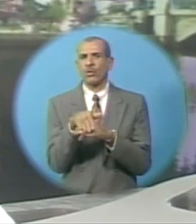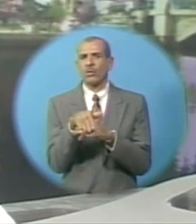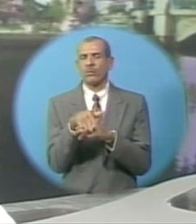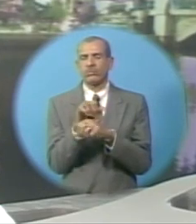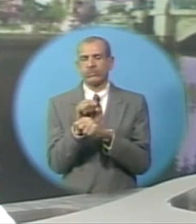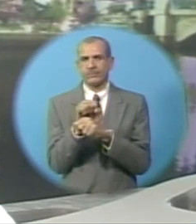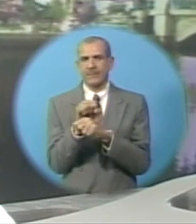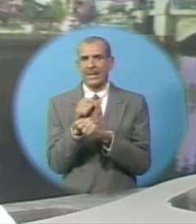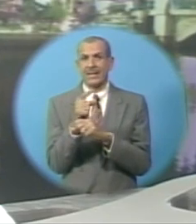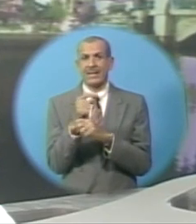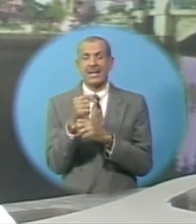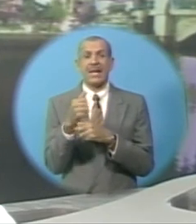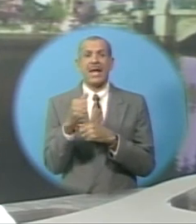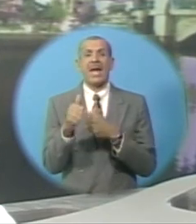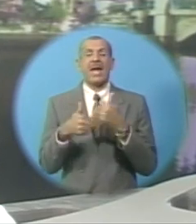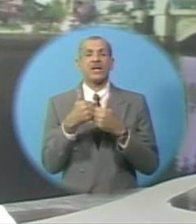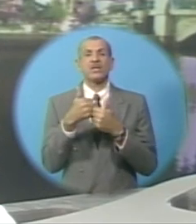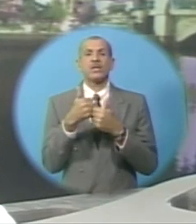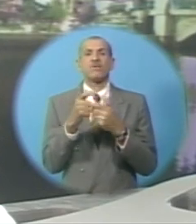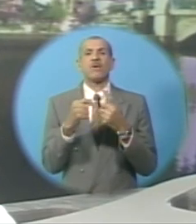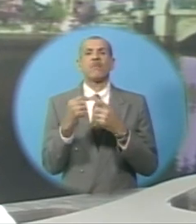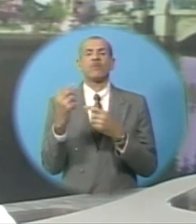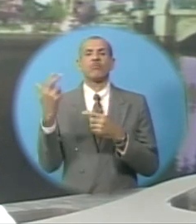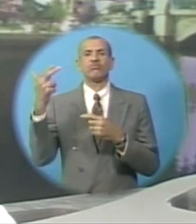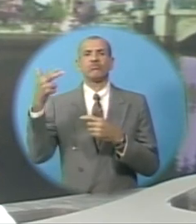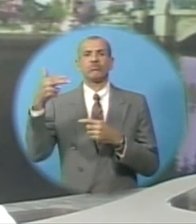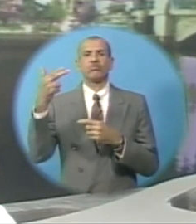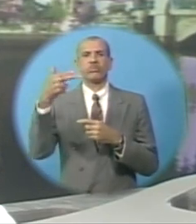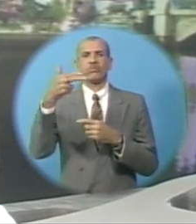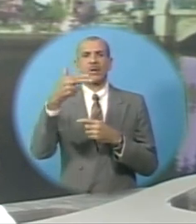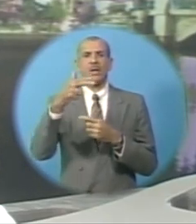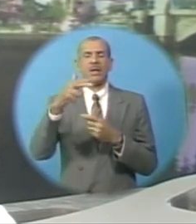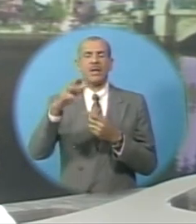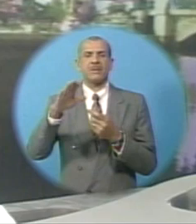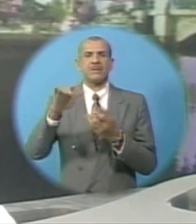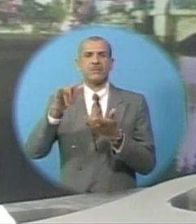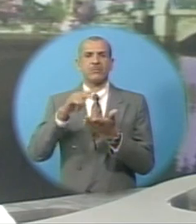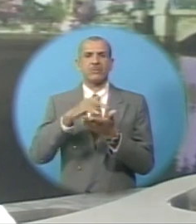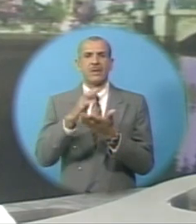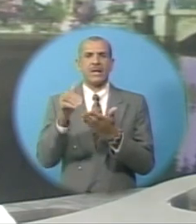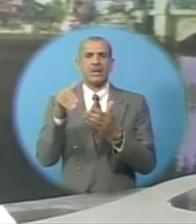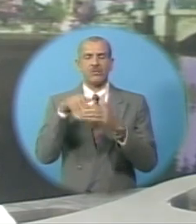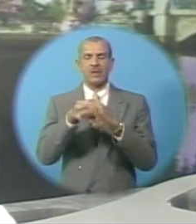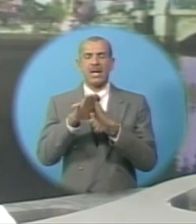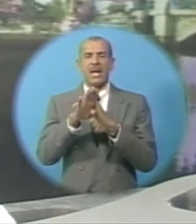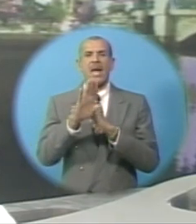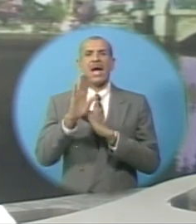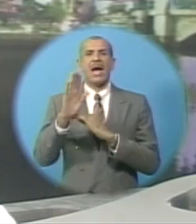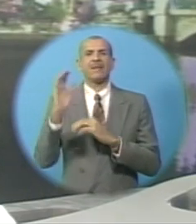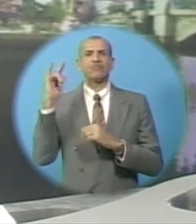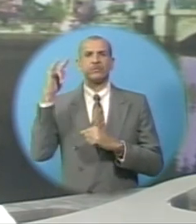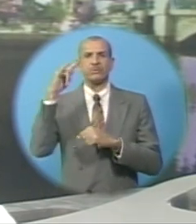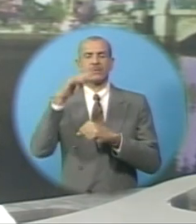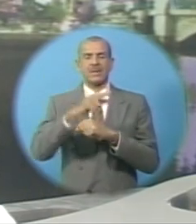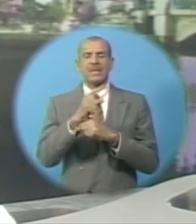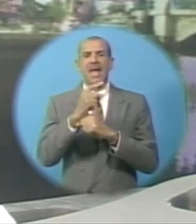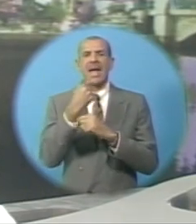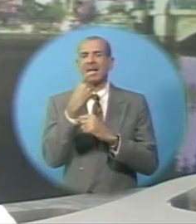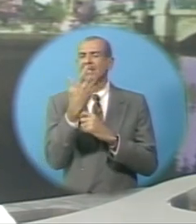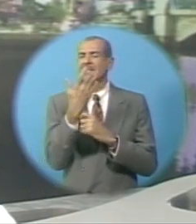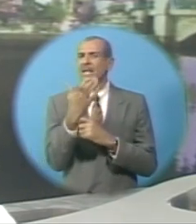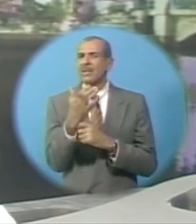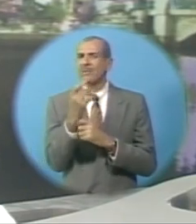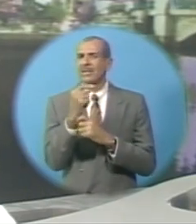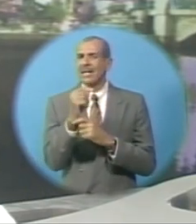action was initiated at the island's ports of entry by the National Union of Public Workers last weekend. In a statement, the Chamber said the